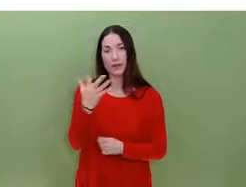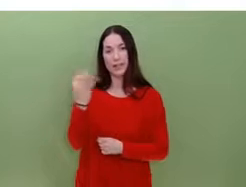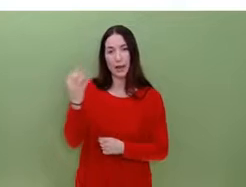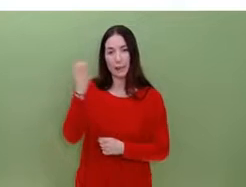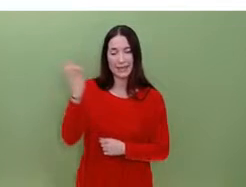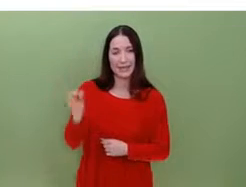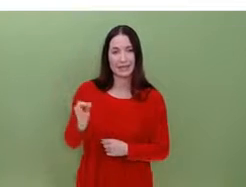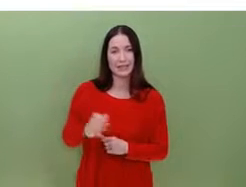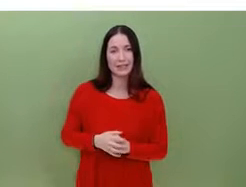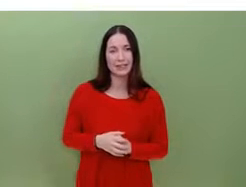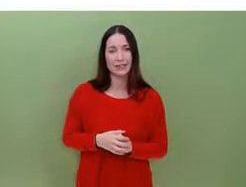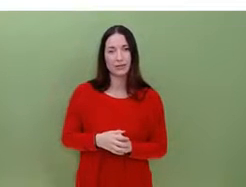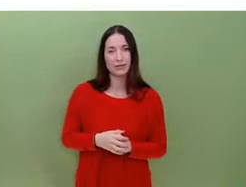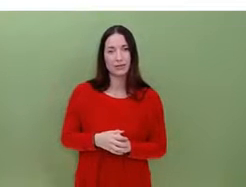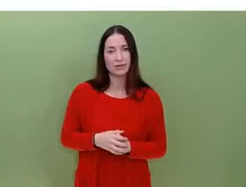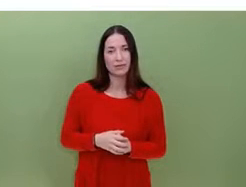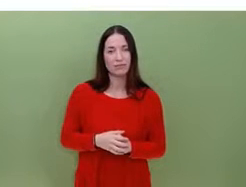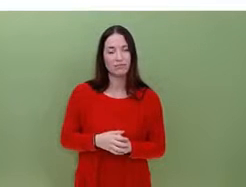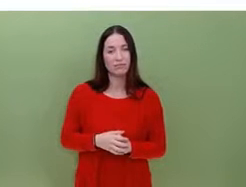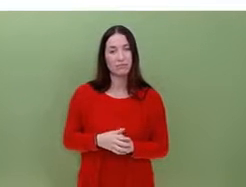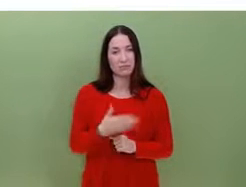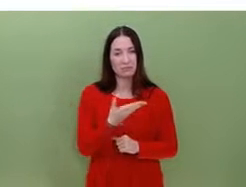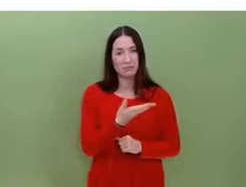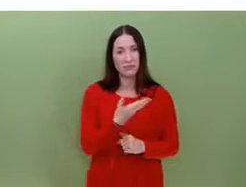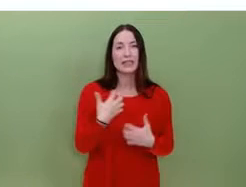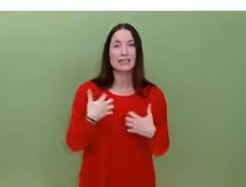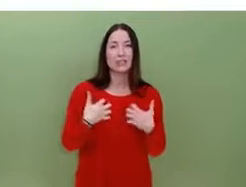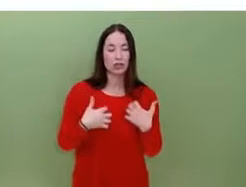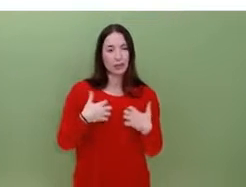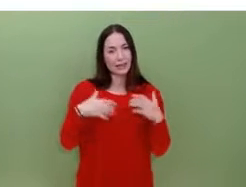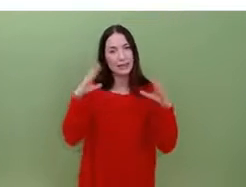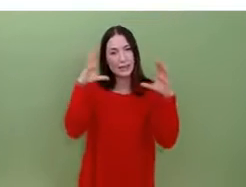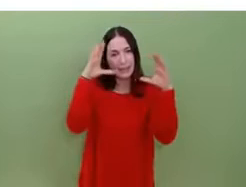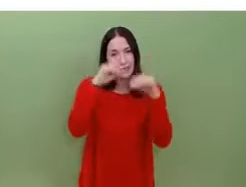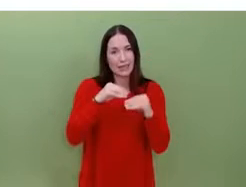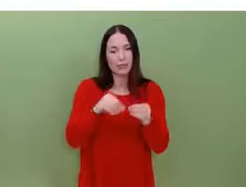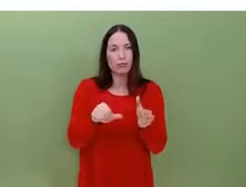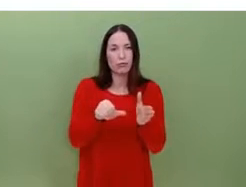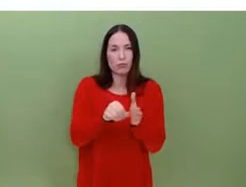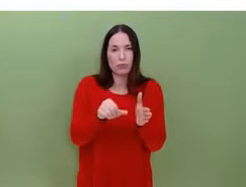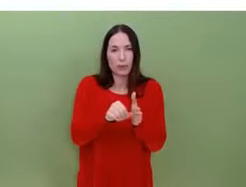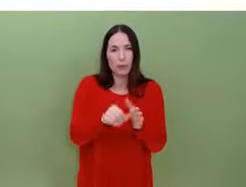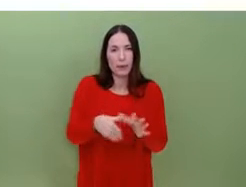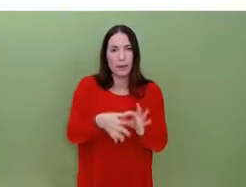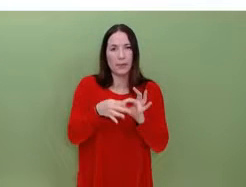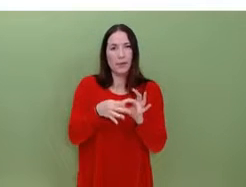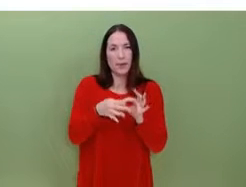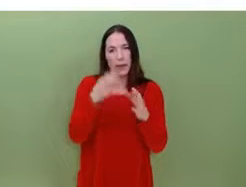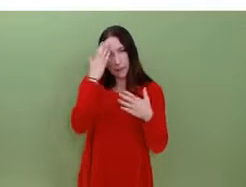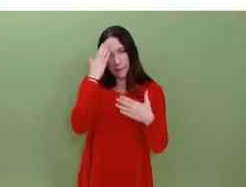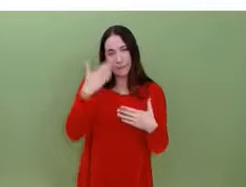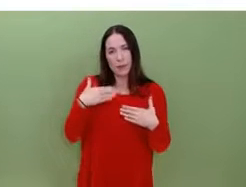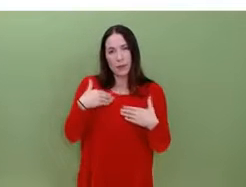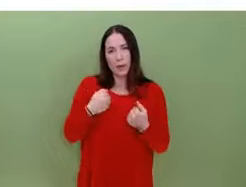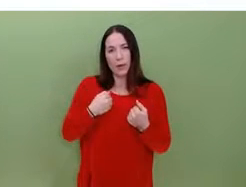Very interesting that sleep problems are strongly associated with probable mental disorder.